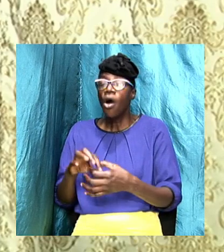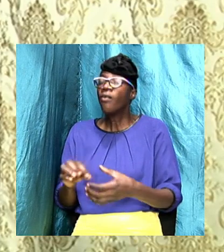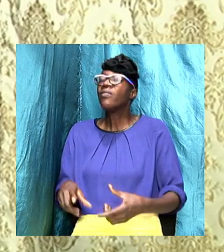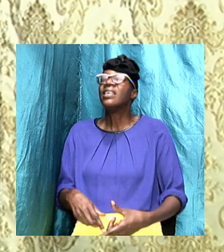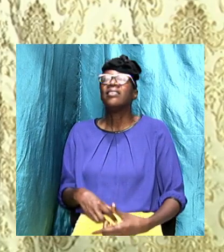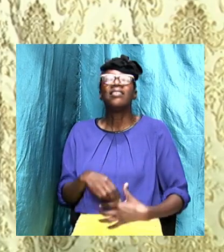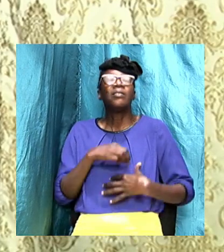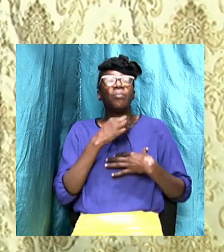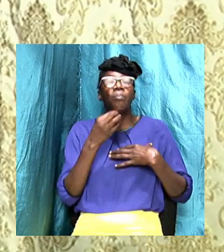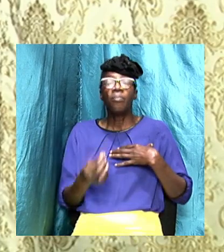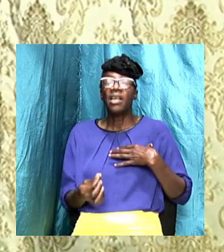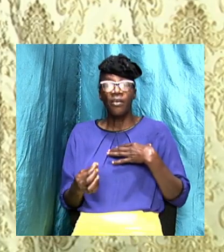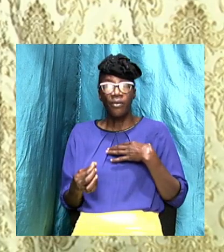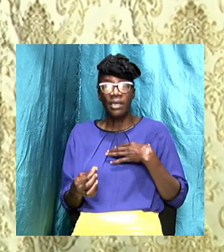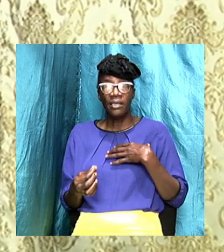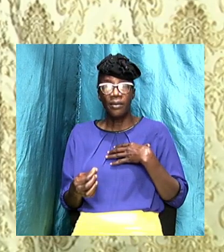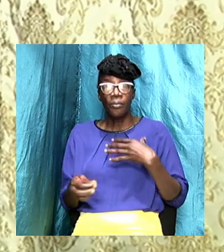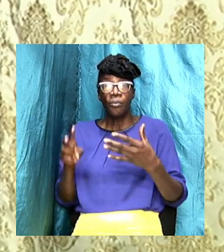Spirit."